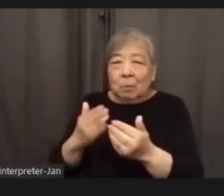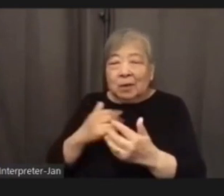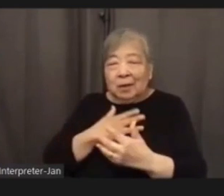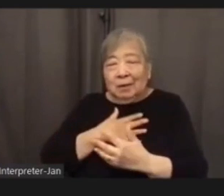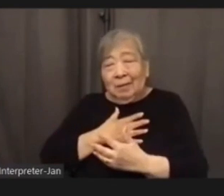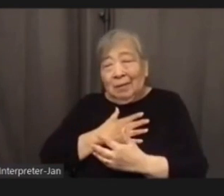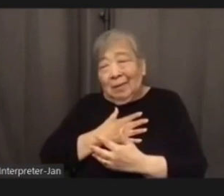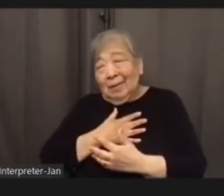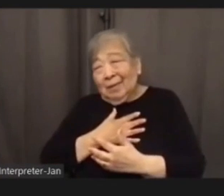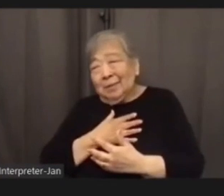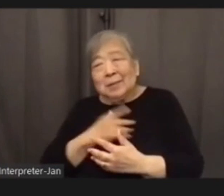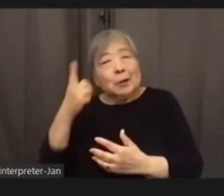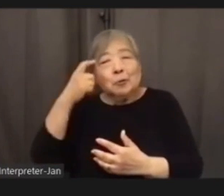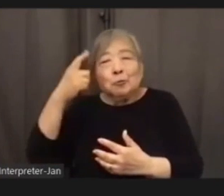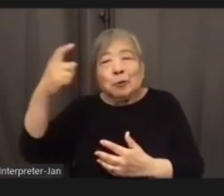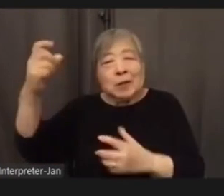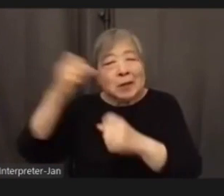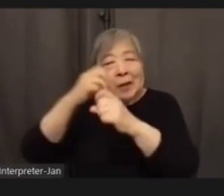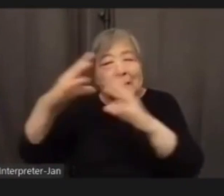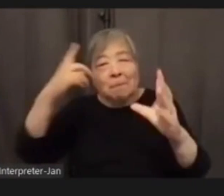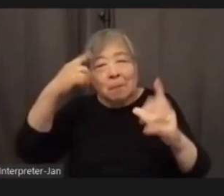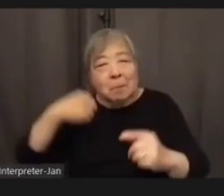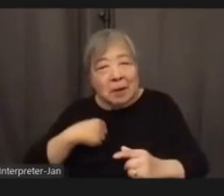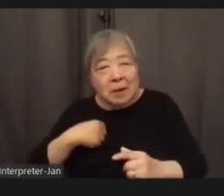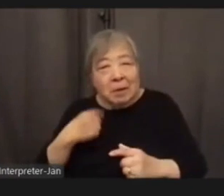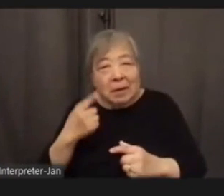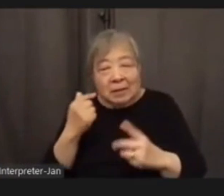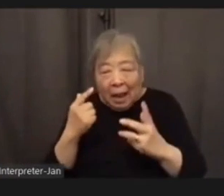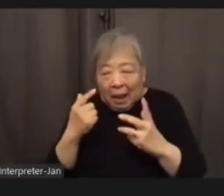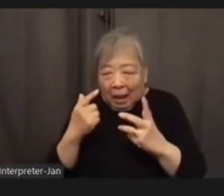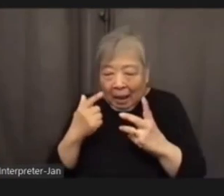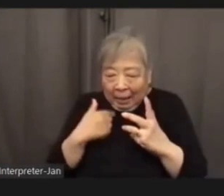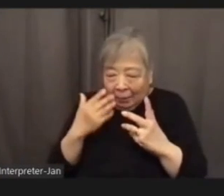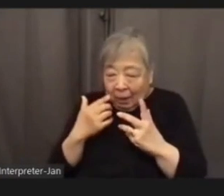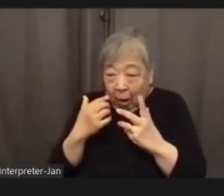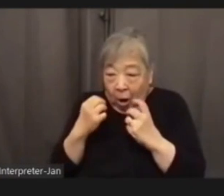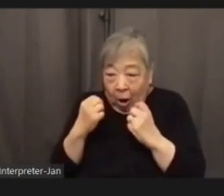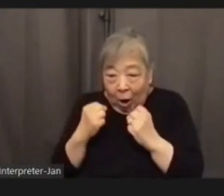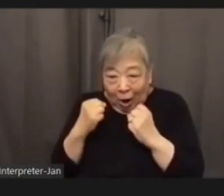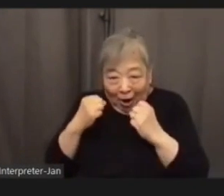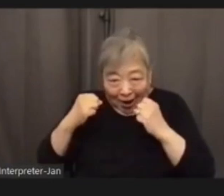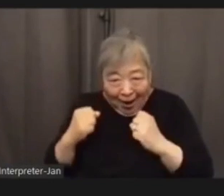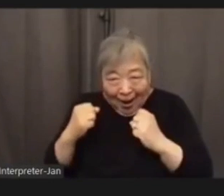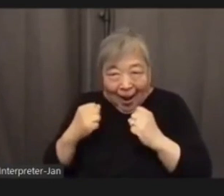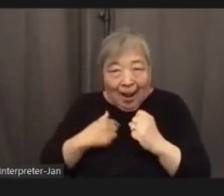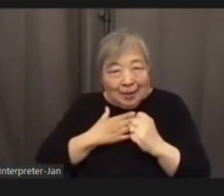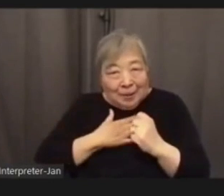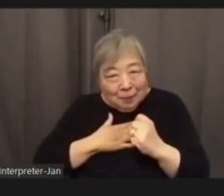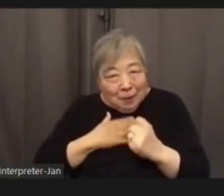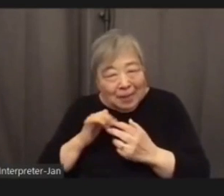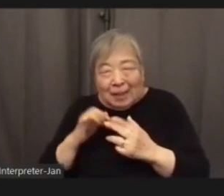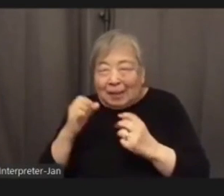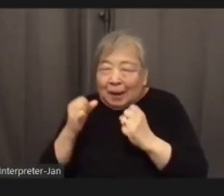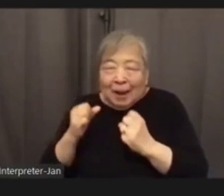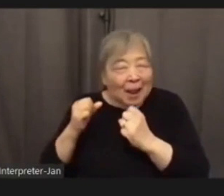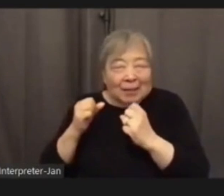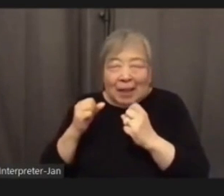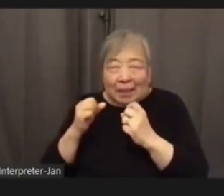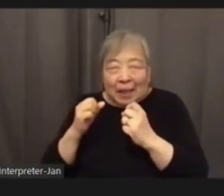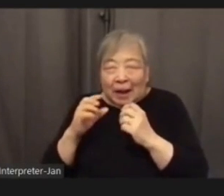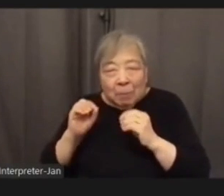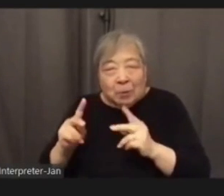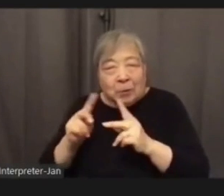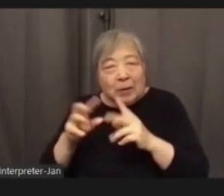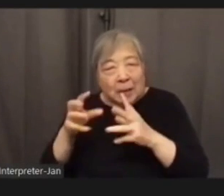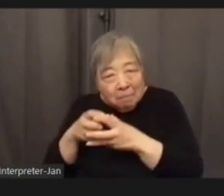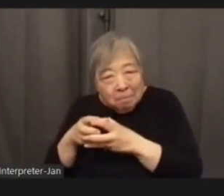dream come true for me, because I just said, to be able to do it with you, you know, and have Joy De Leon in there bringing up